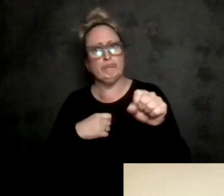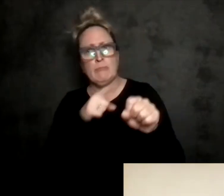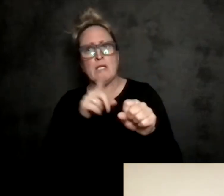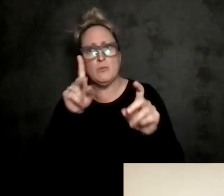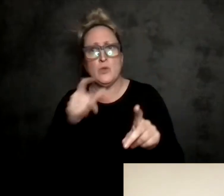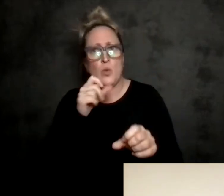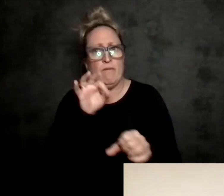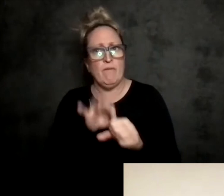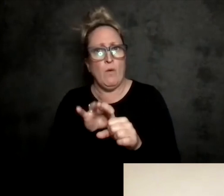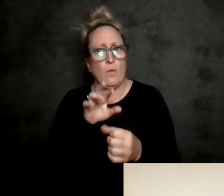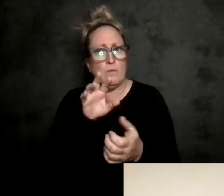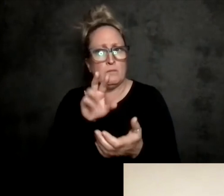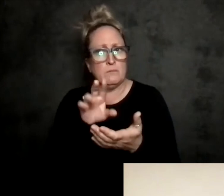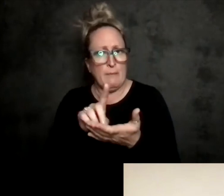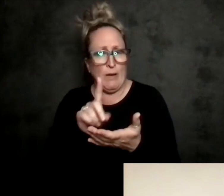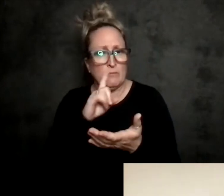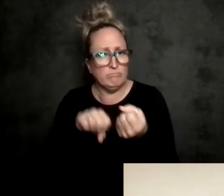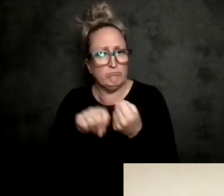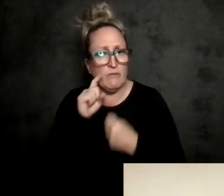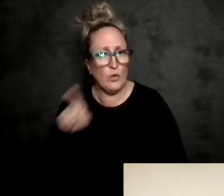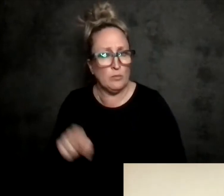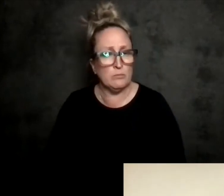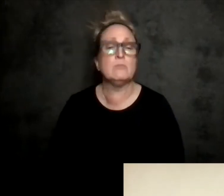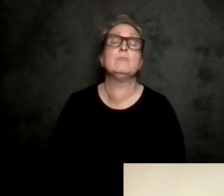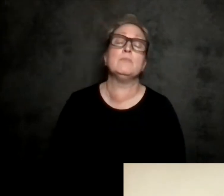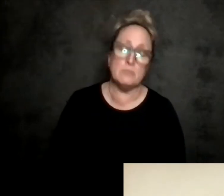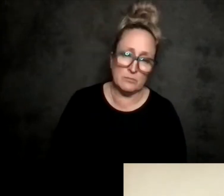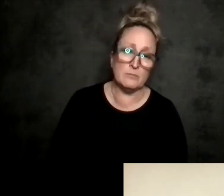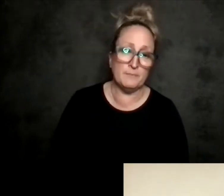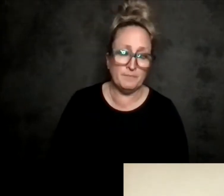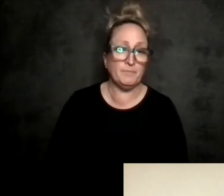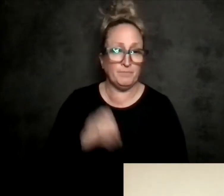you. All right. And then,